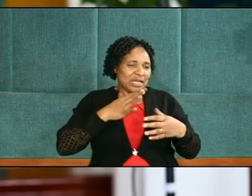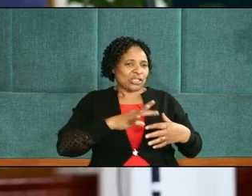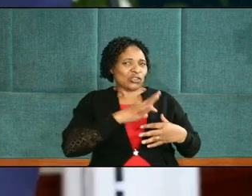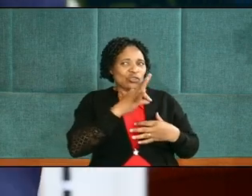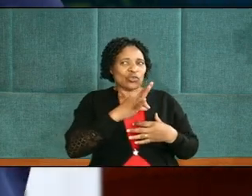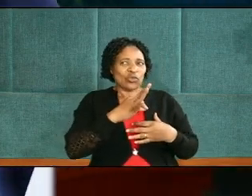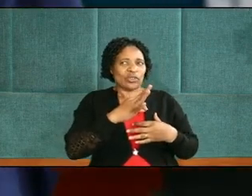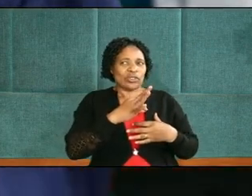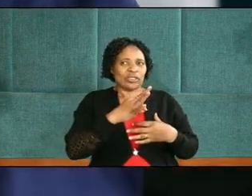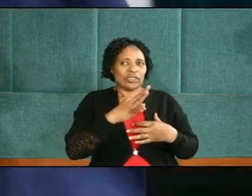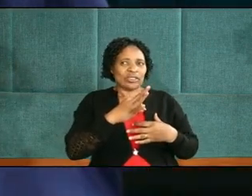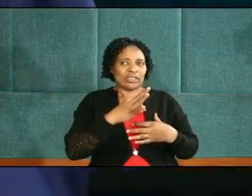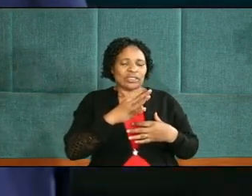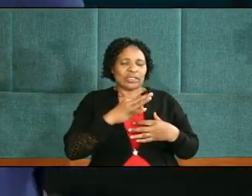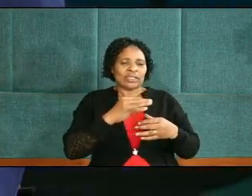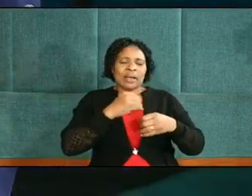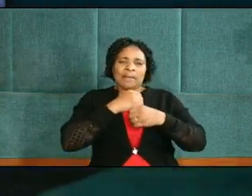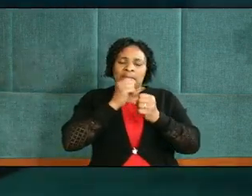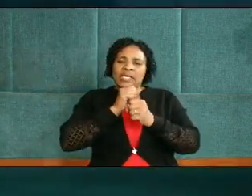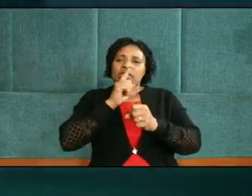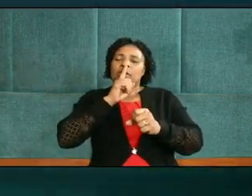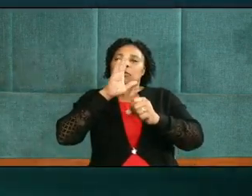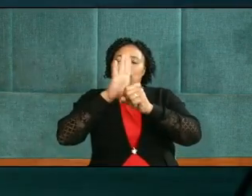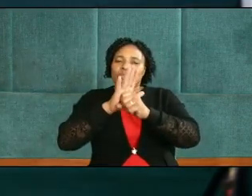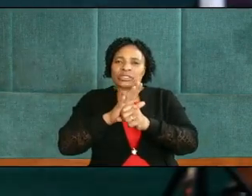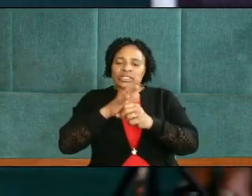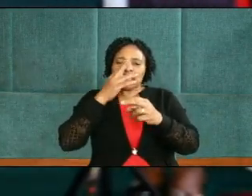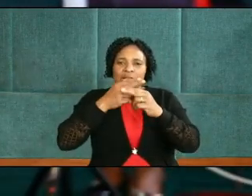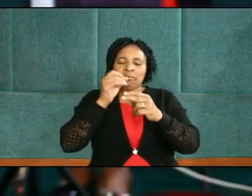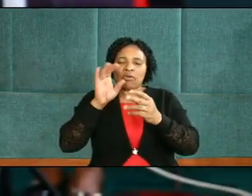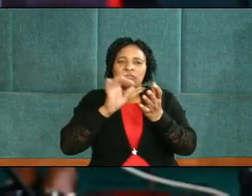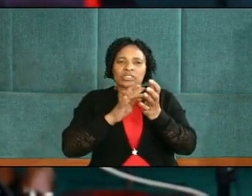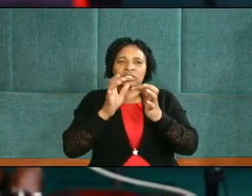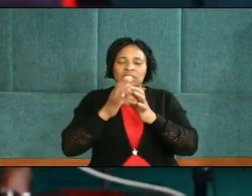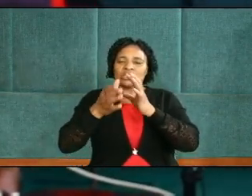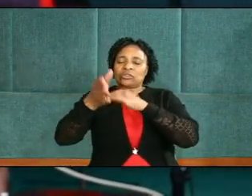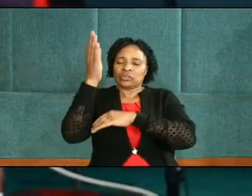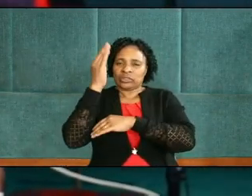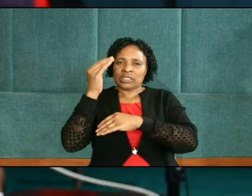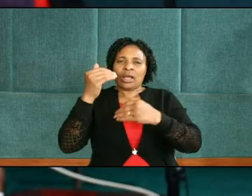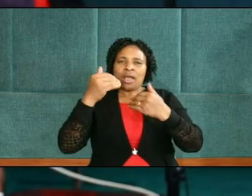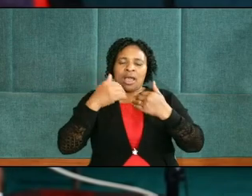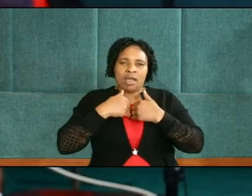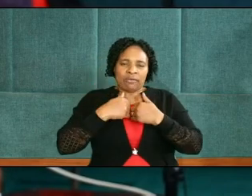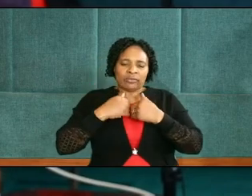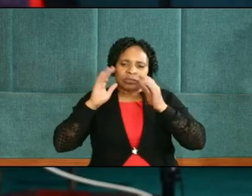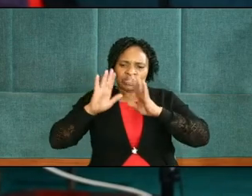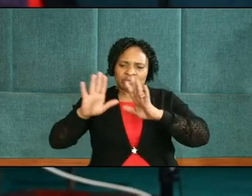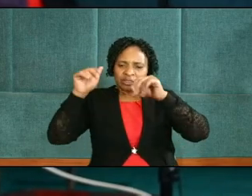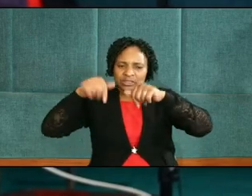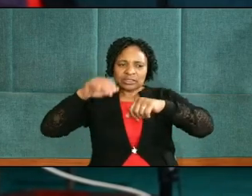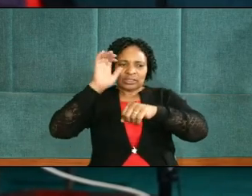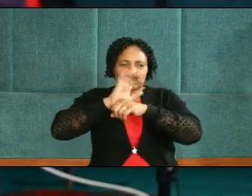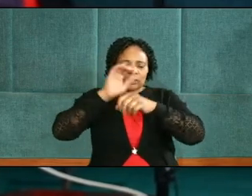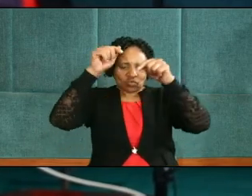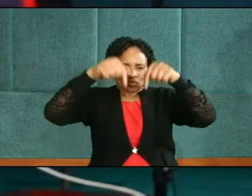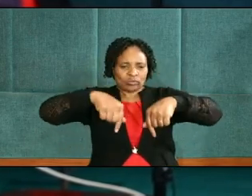you're making that pledge in the name of Jesus. God, I am not leaving this church